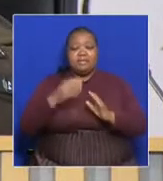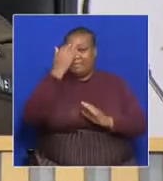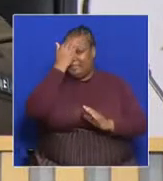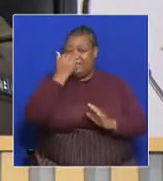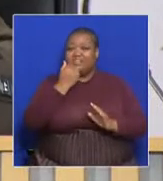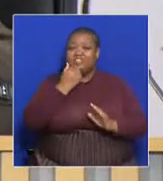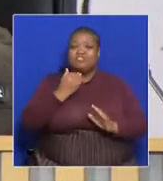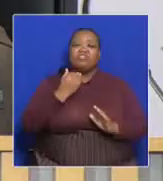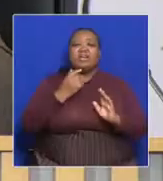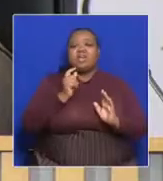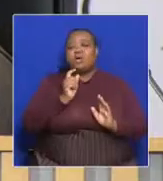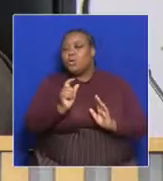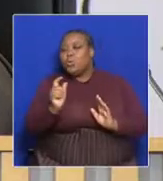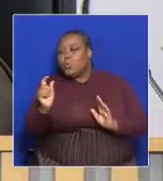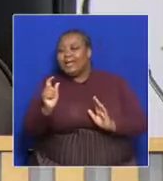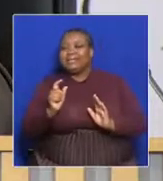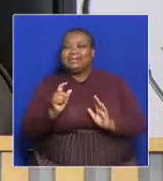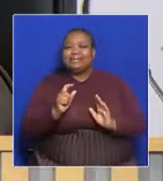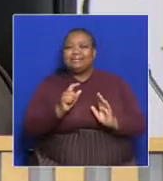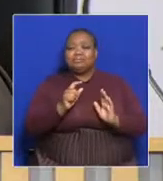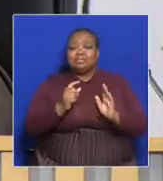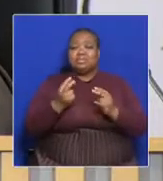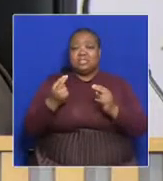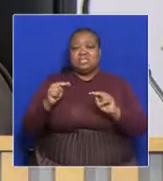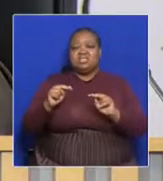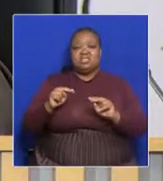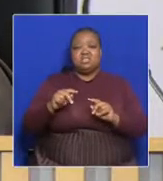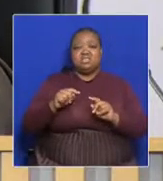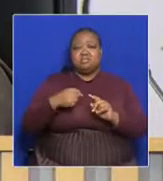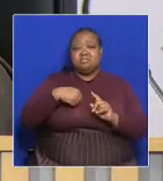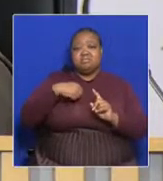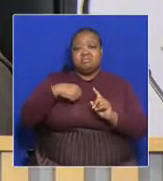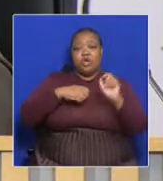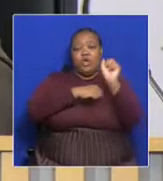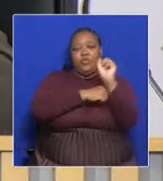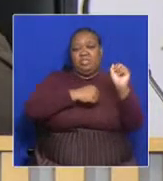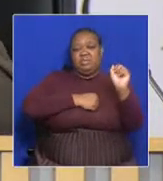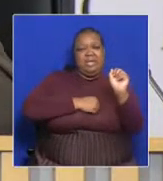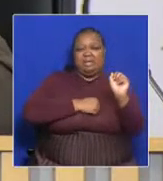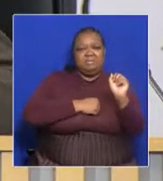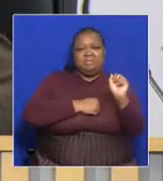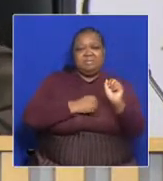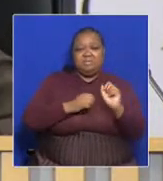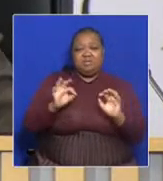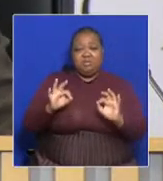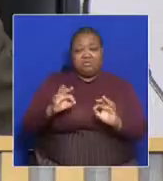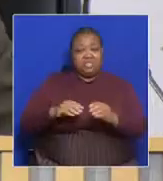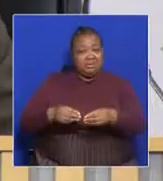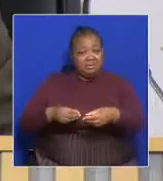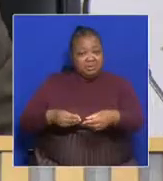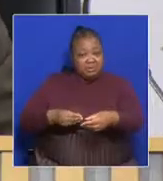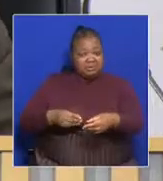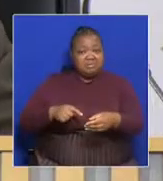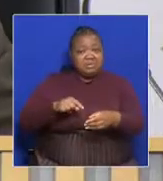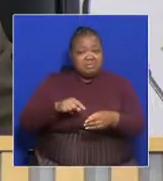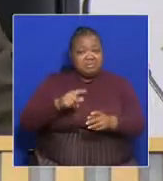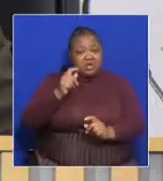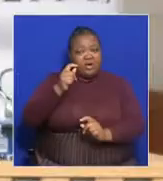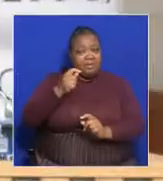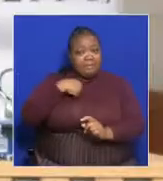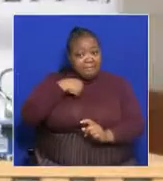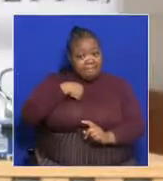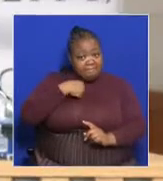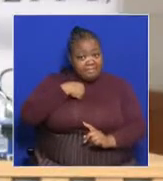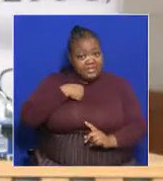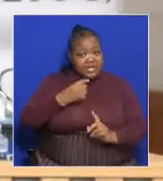this came from. This was not sanctioned by my office. This is not an official document that's recognized by myself as the unit commander. All right,